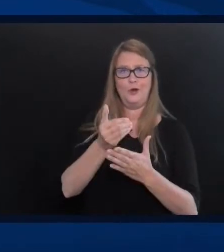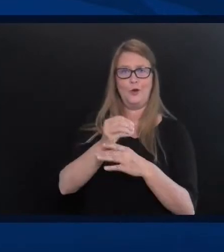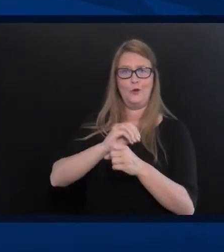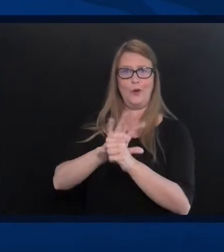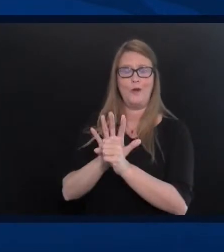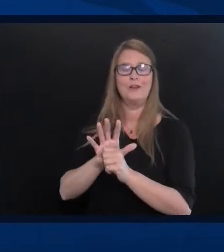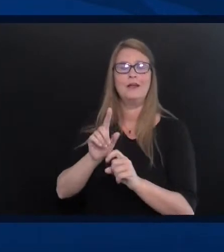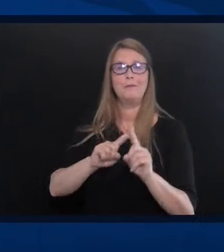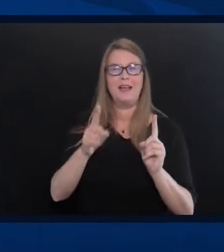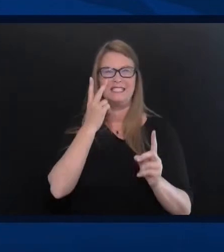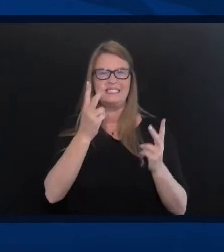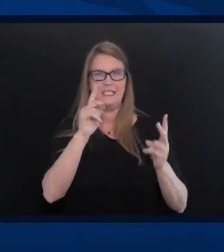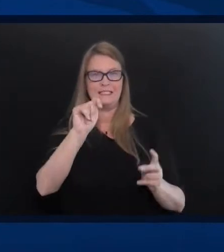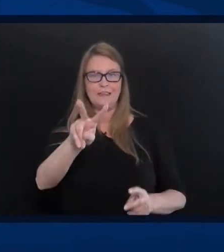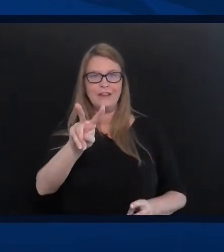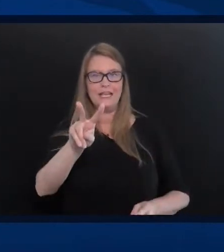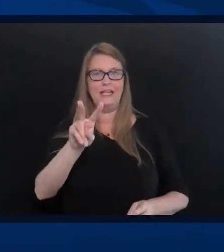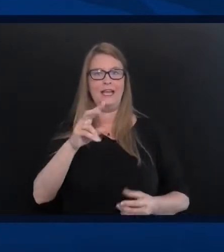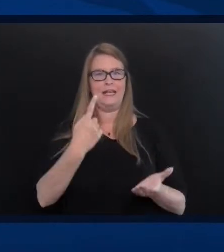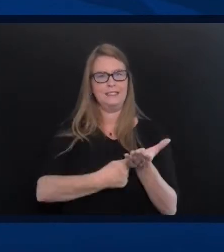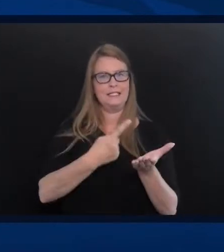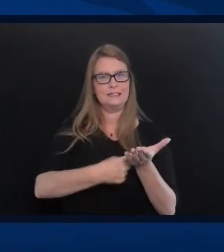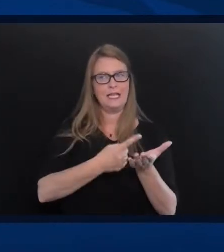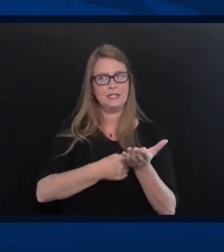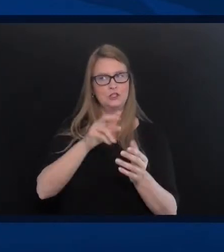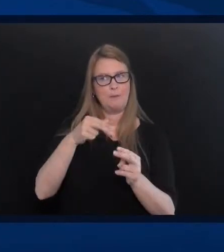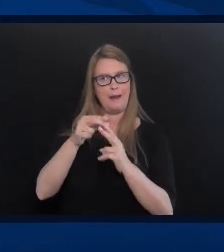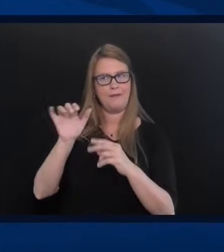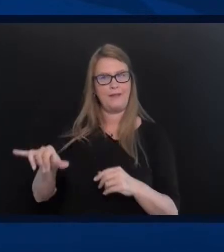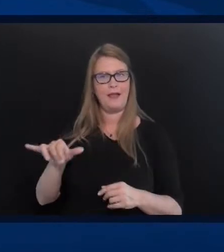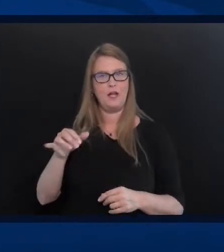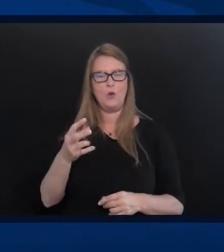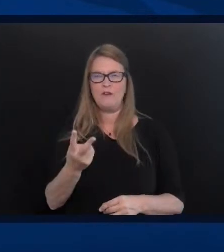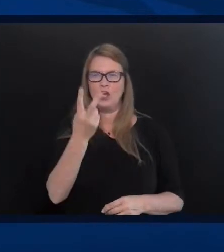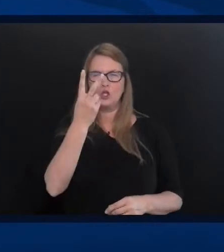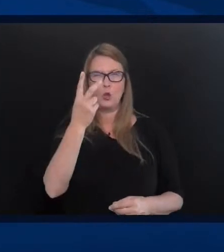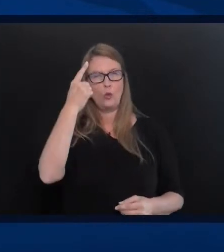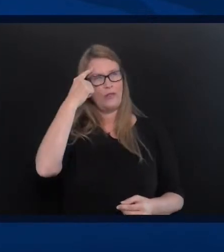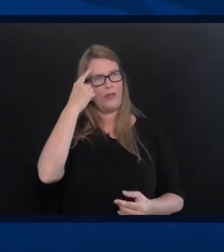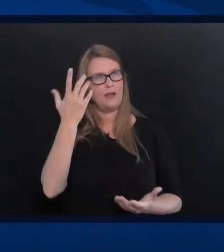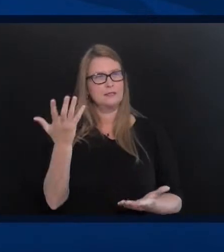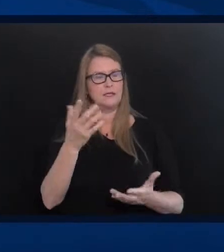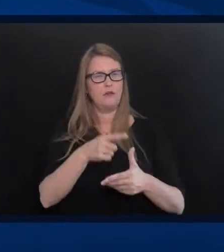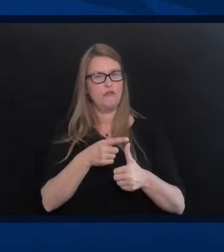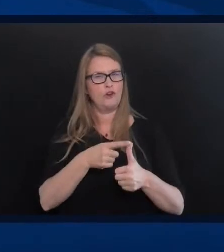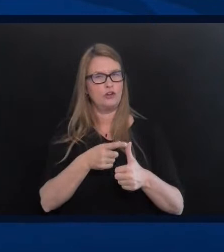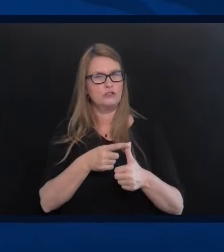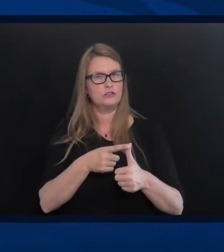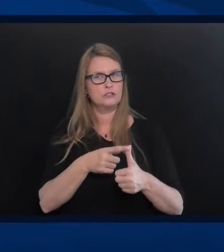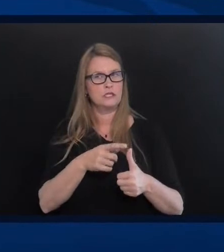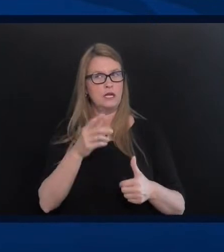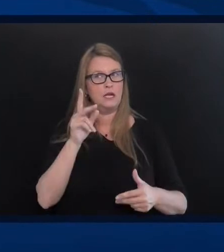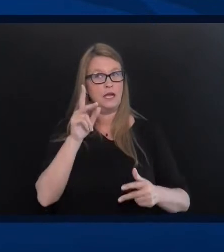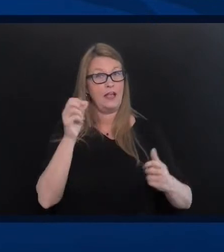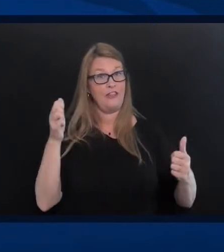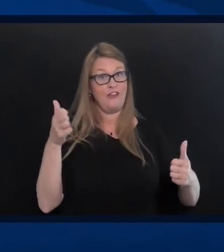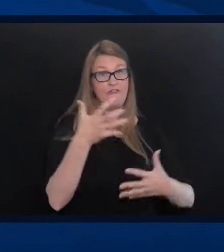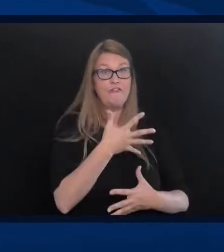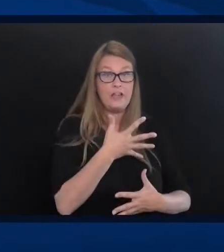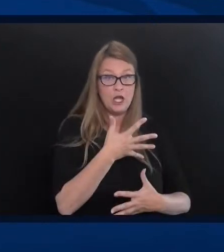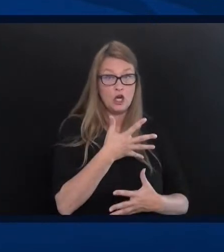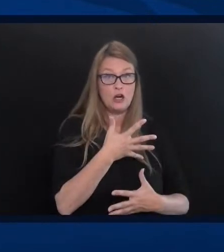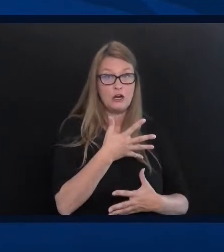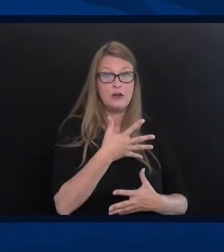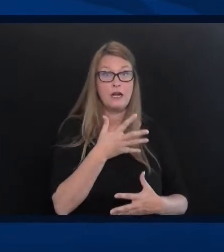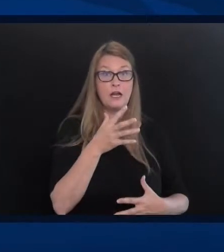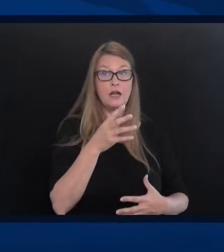now the discussions being centered on it, there are two schools of thought. One, is here come the fear police with yet another thing